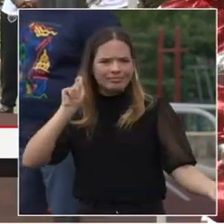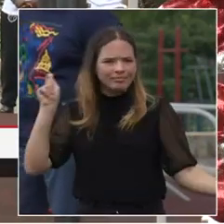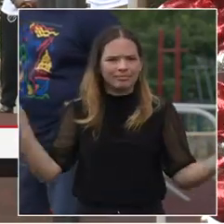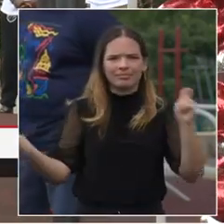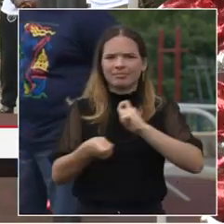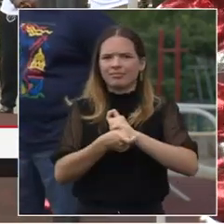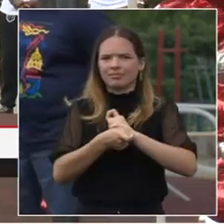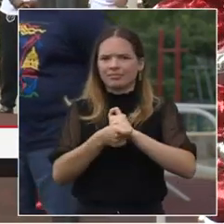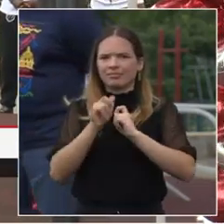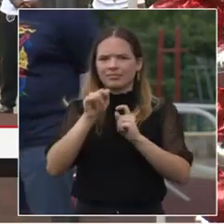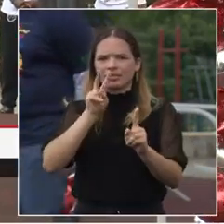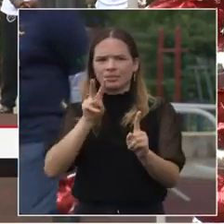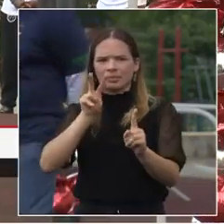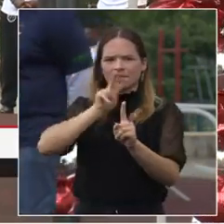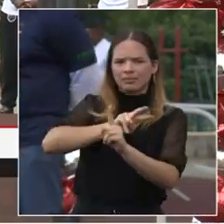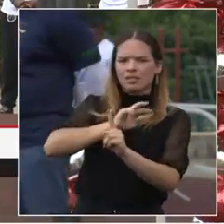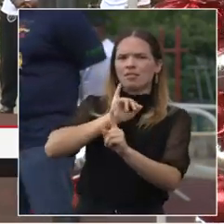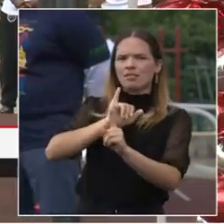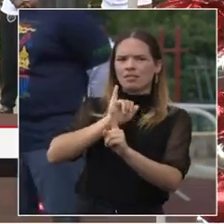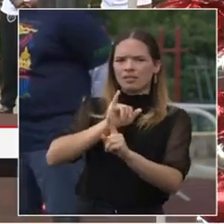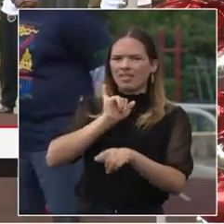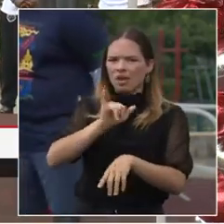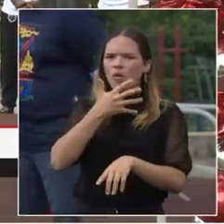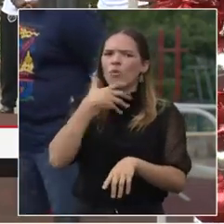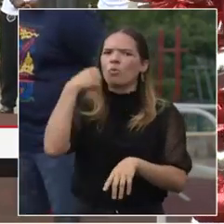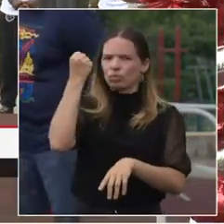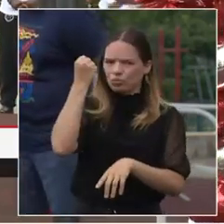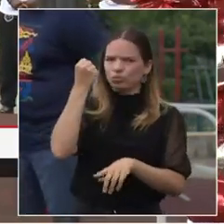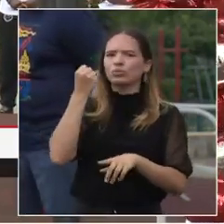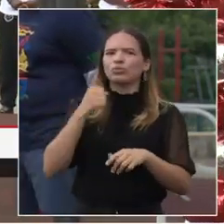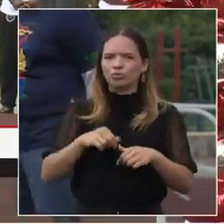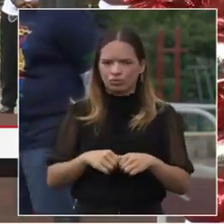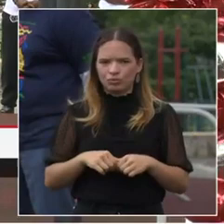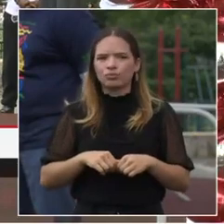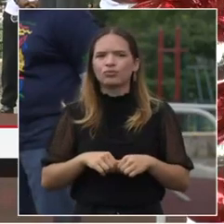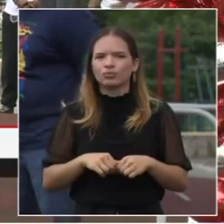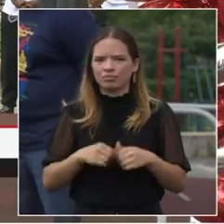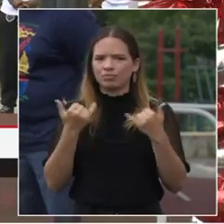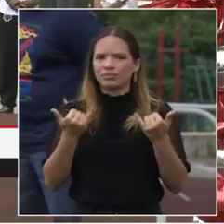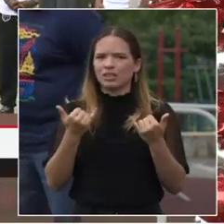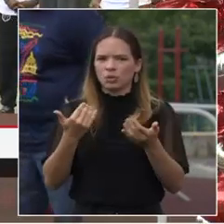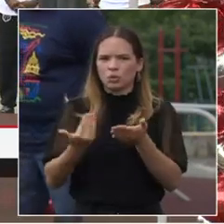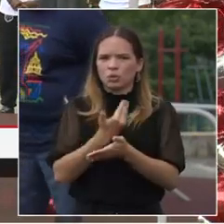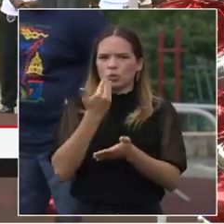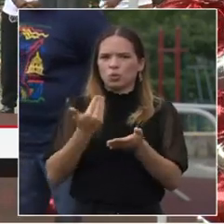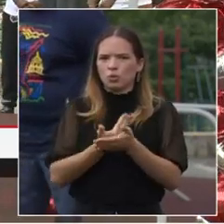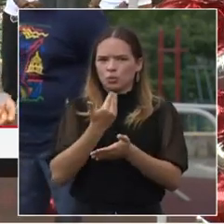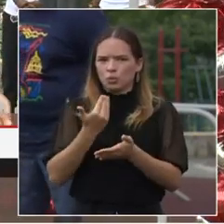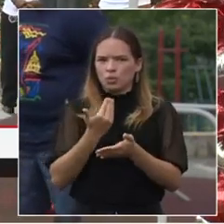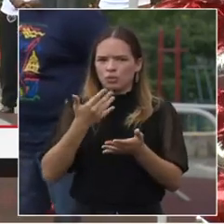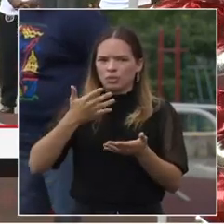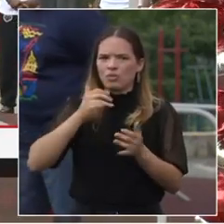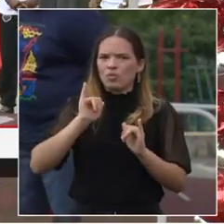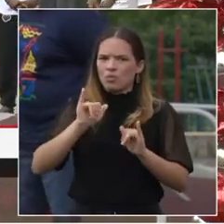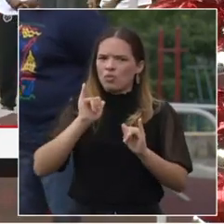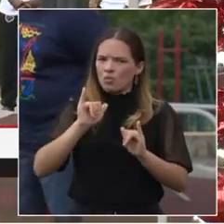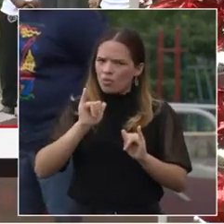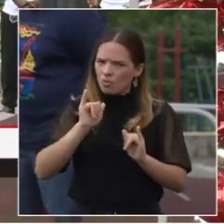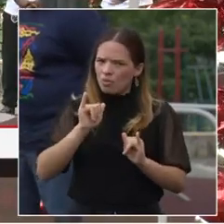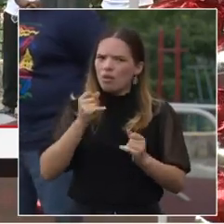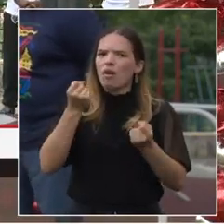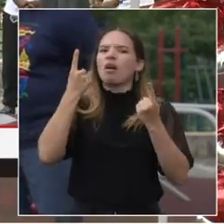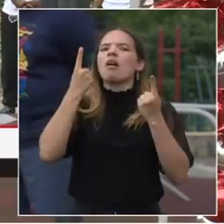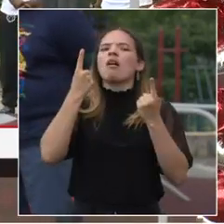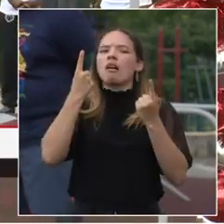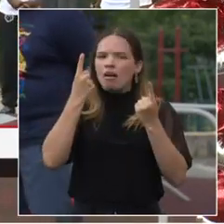on aging that's driving new social consciousness and sparking innovative solutions for all generations.